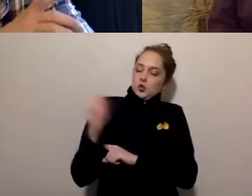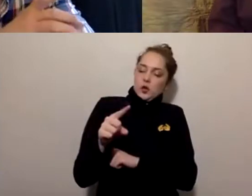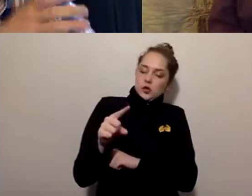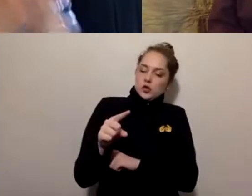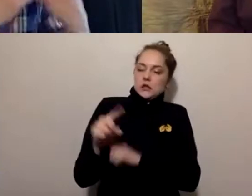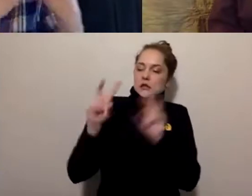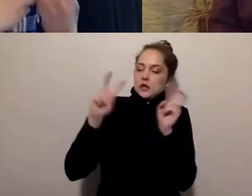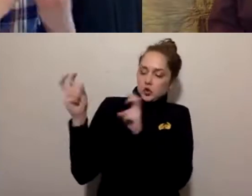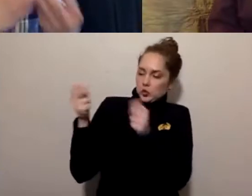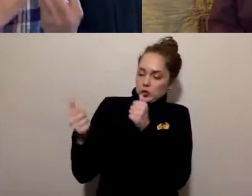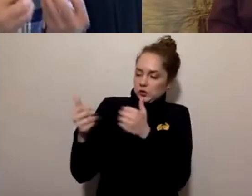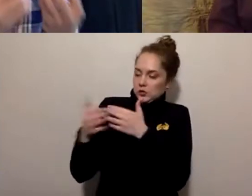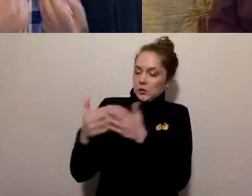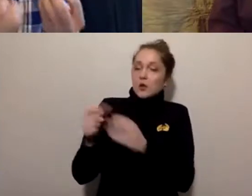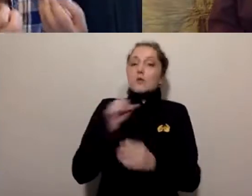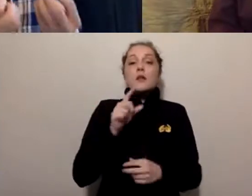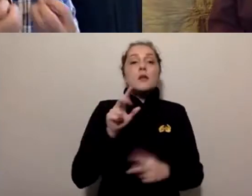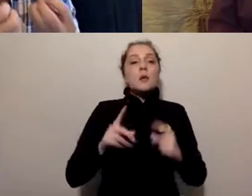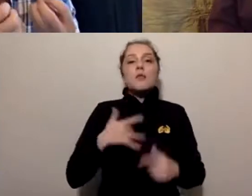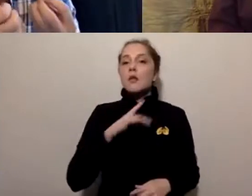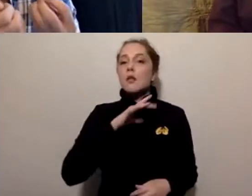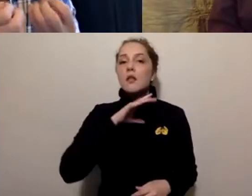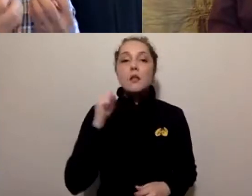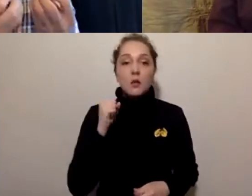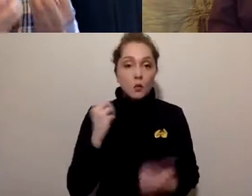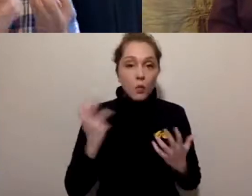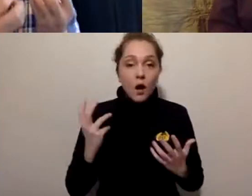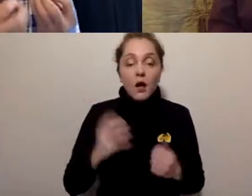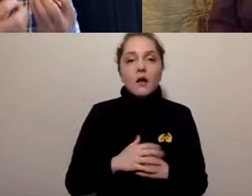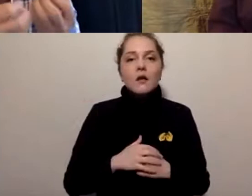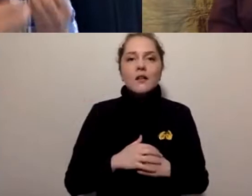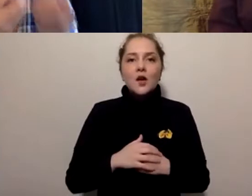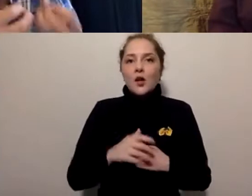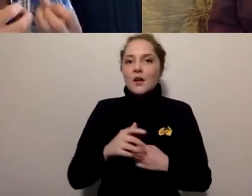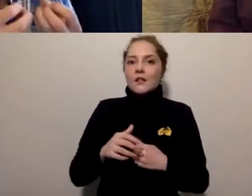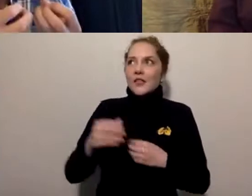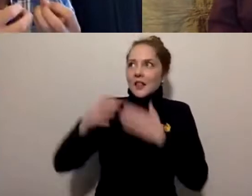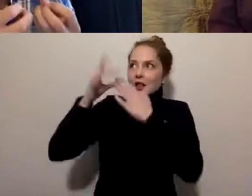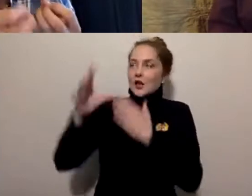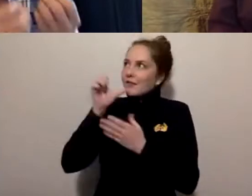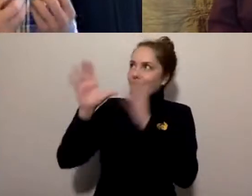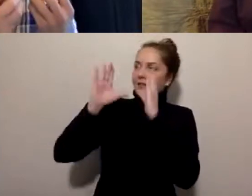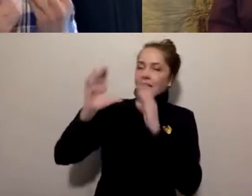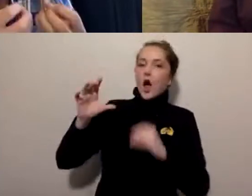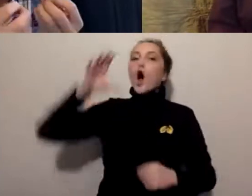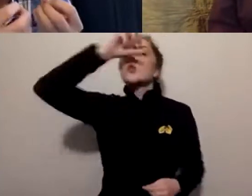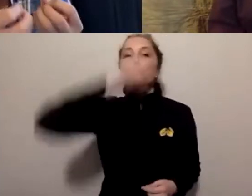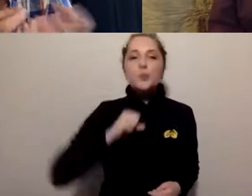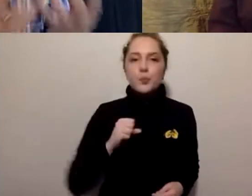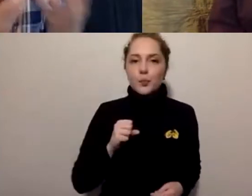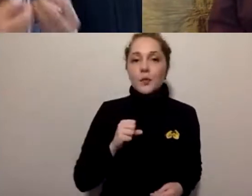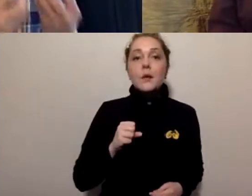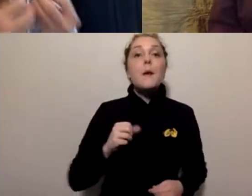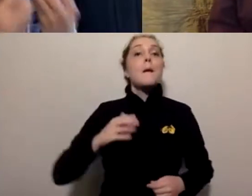issue, what people are tired of in our leaders right now is that they're not listening. They're presuming answers. What I'd like to do